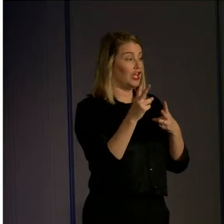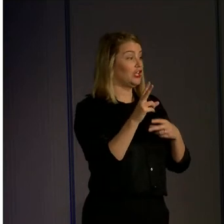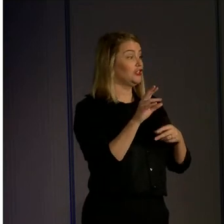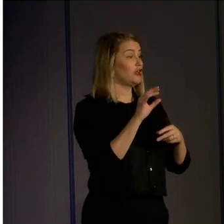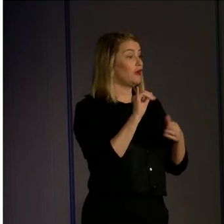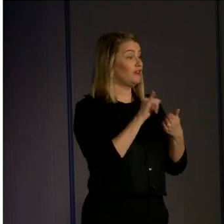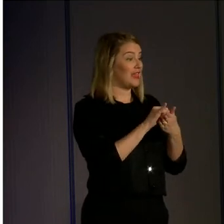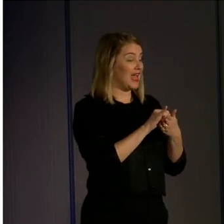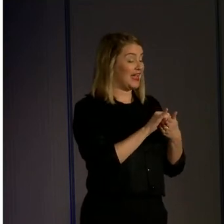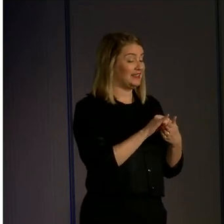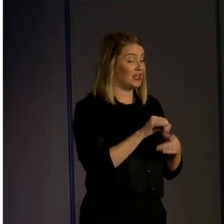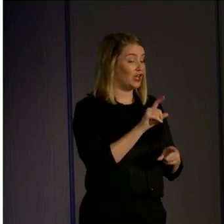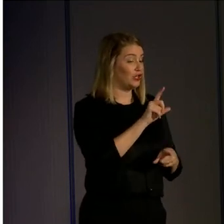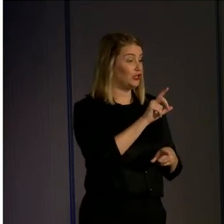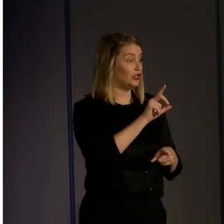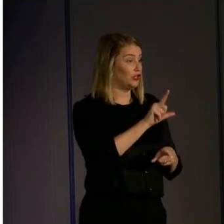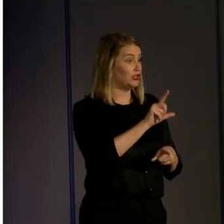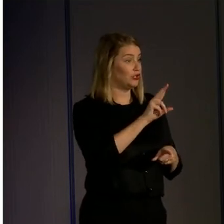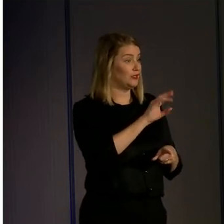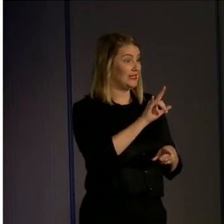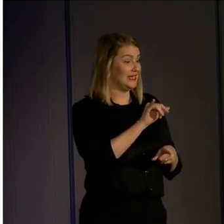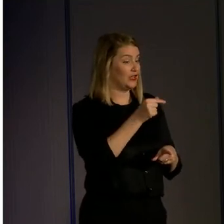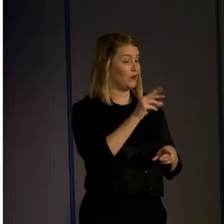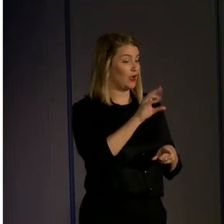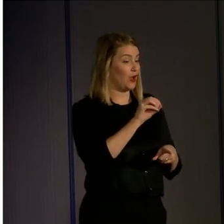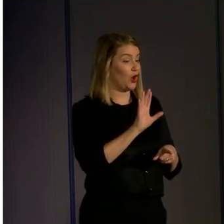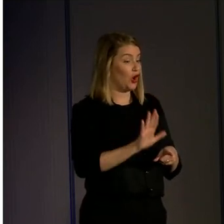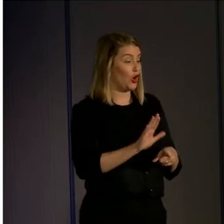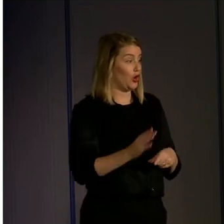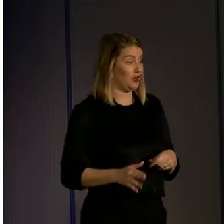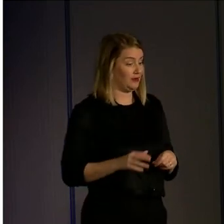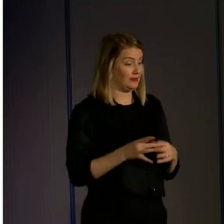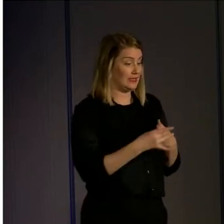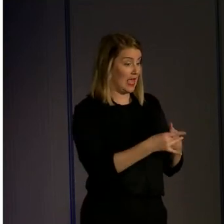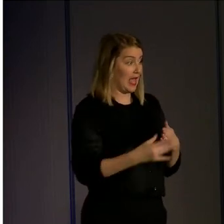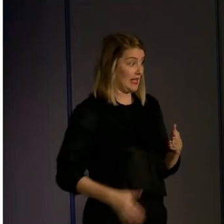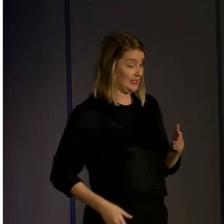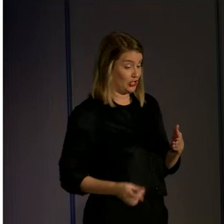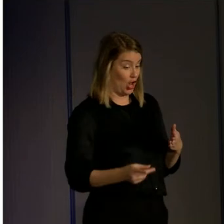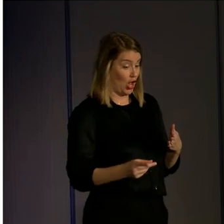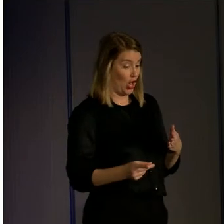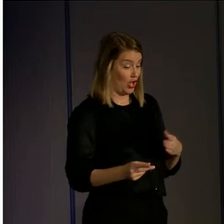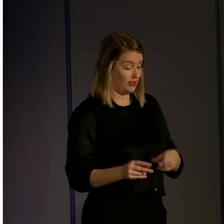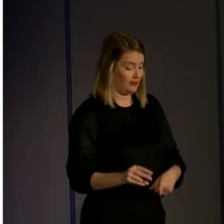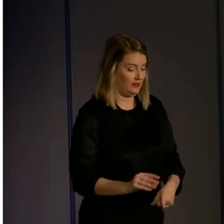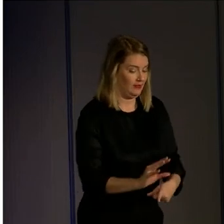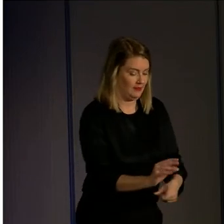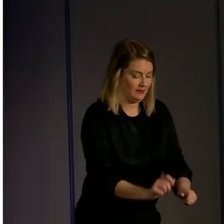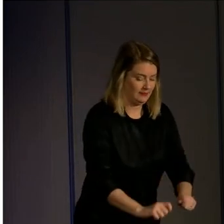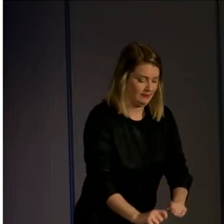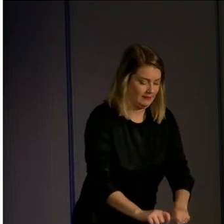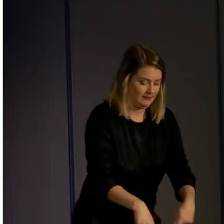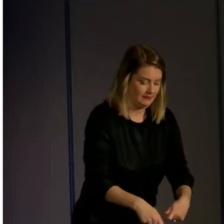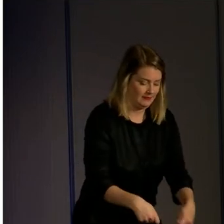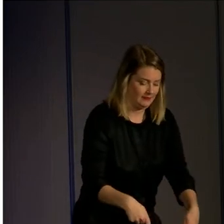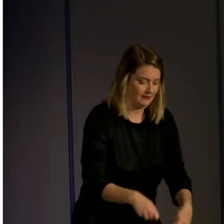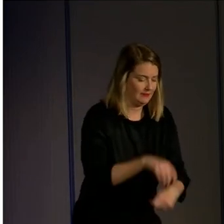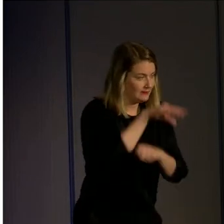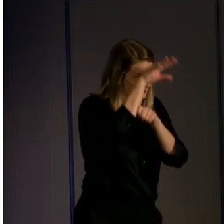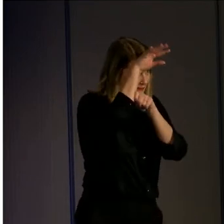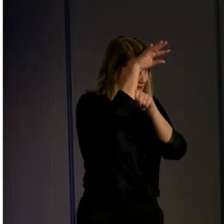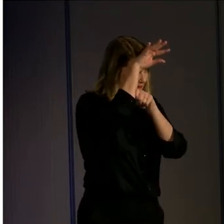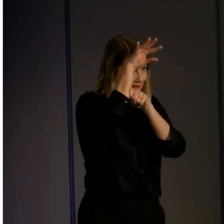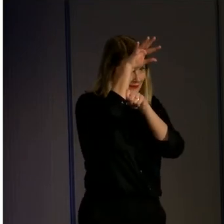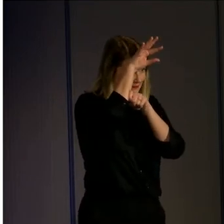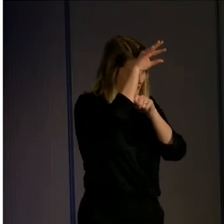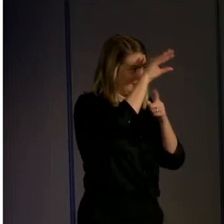Greco's guide dog, Pecan. So Pecan became the seeing dog camera, live